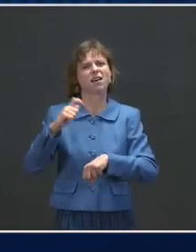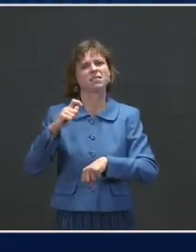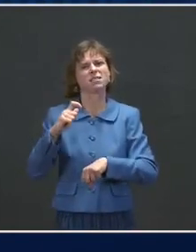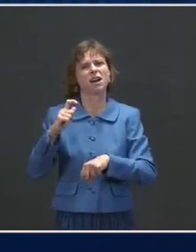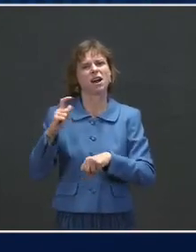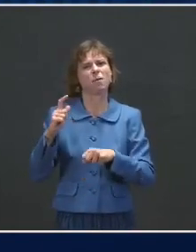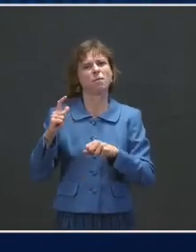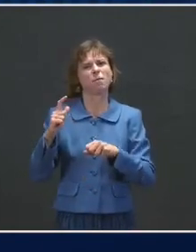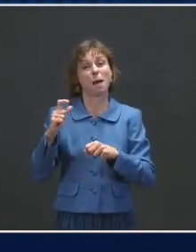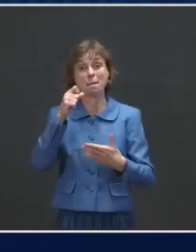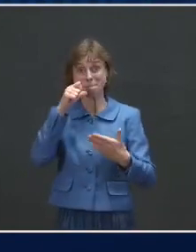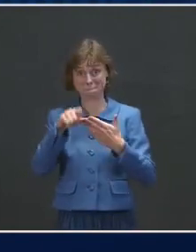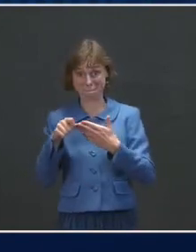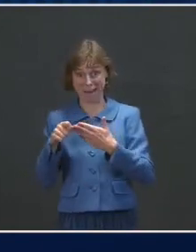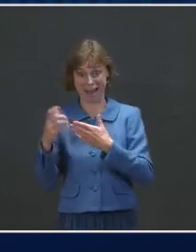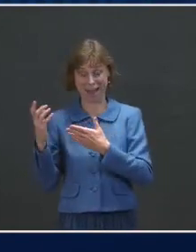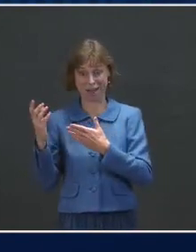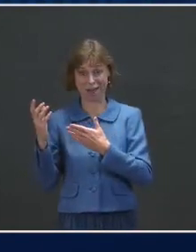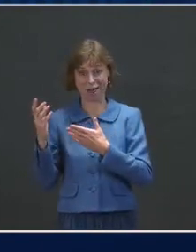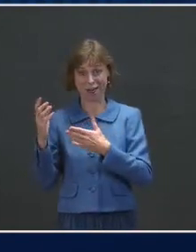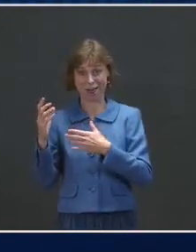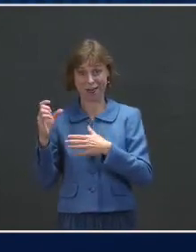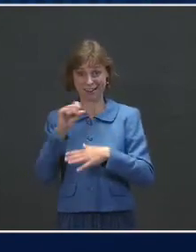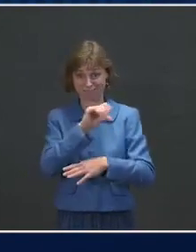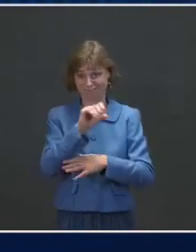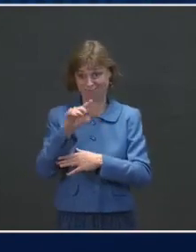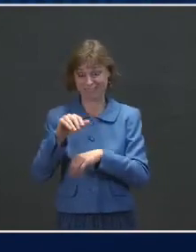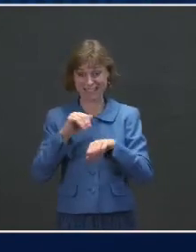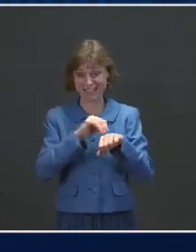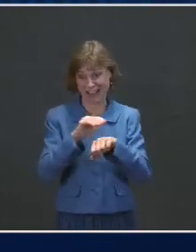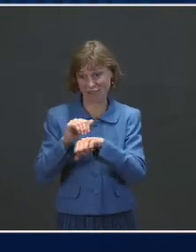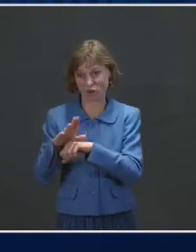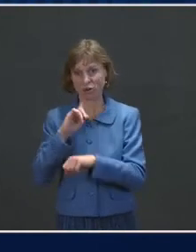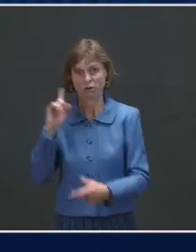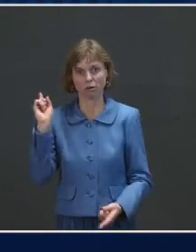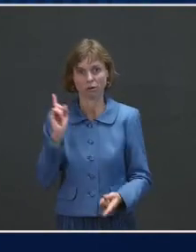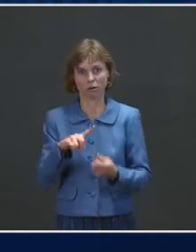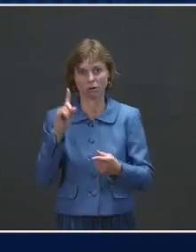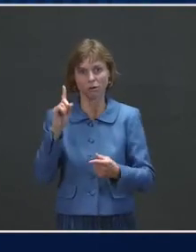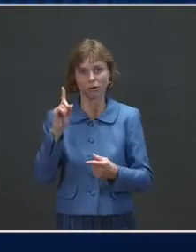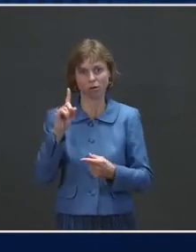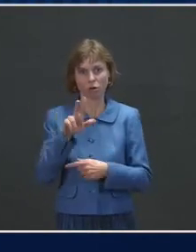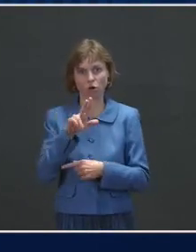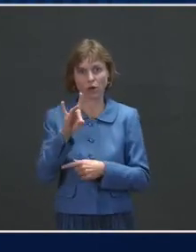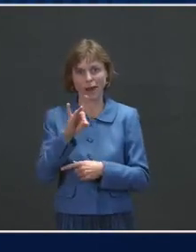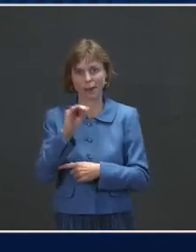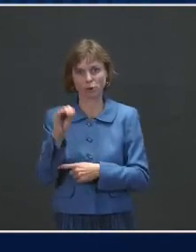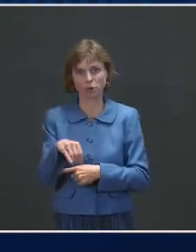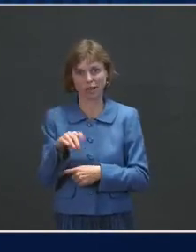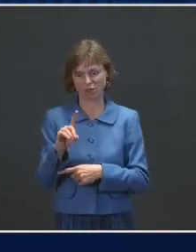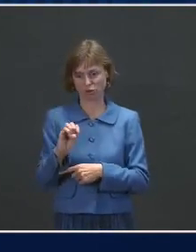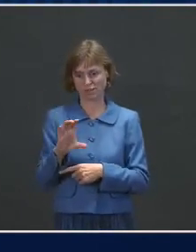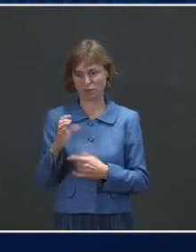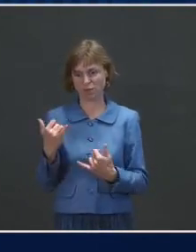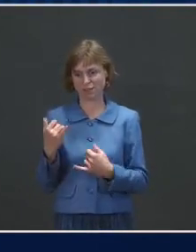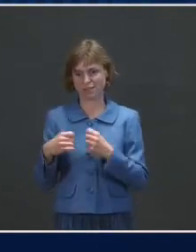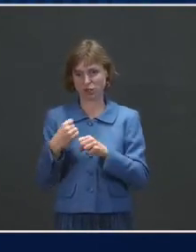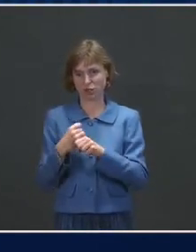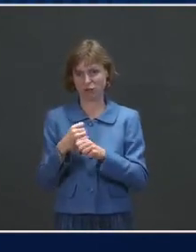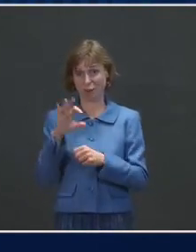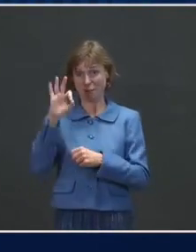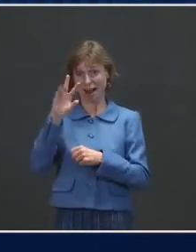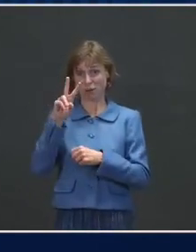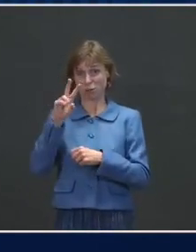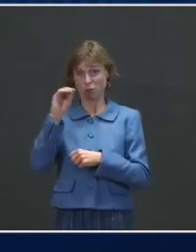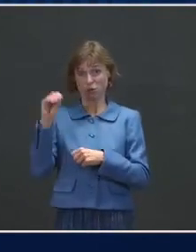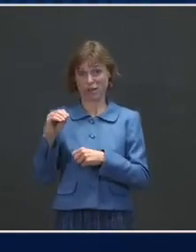mail delivery dropped to 38% in December of this year from 92% the year before. Does the